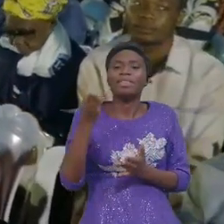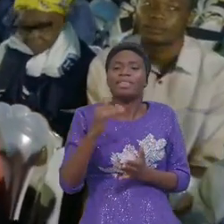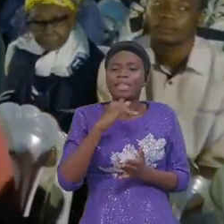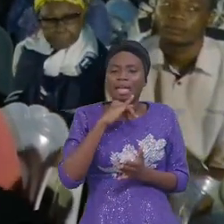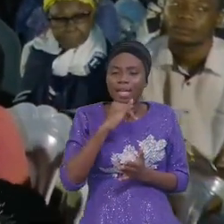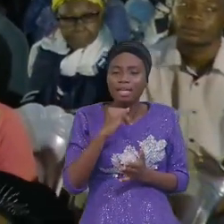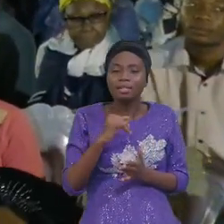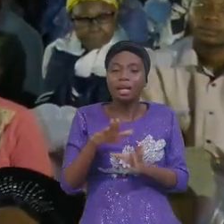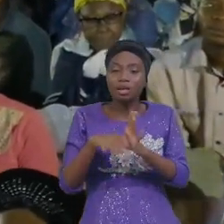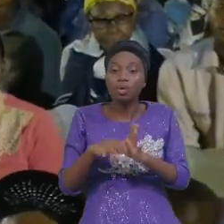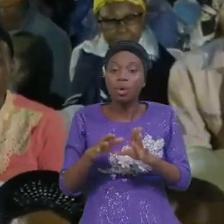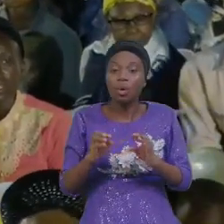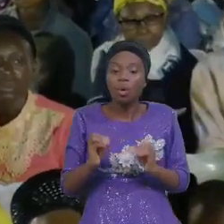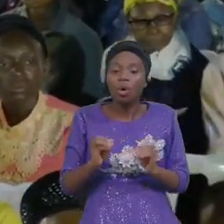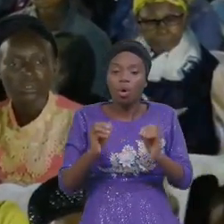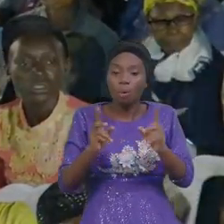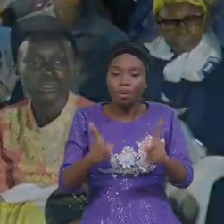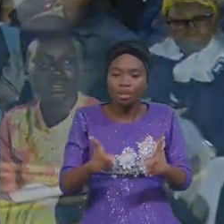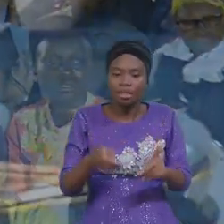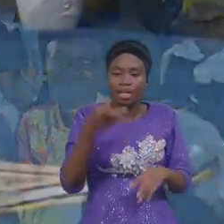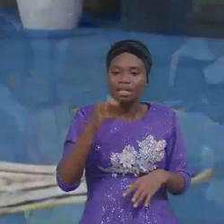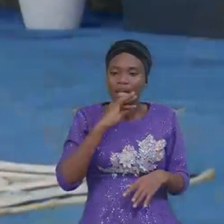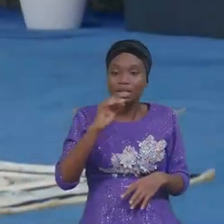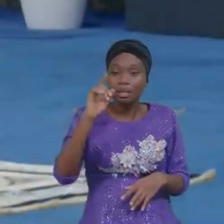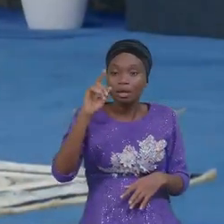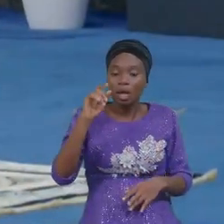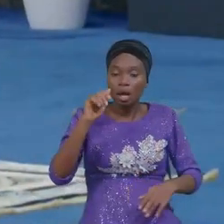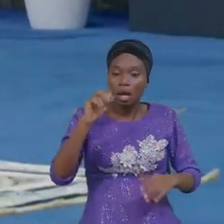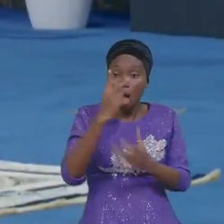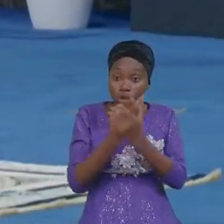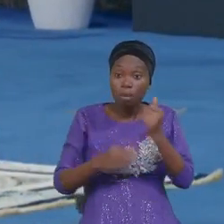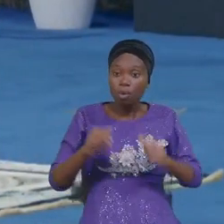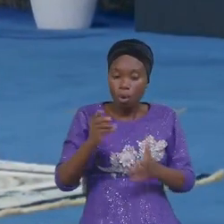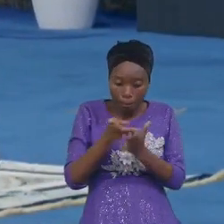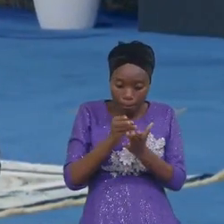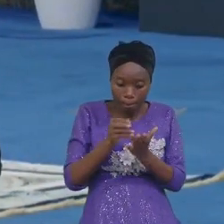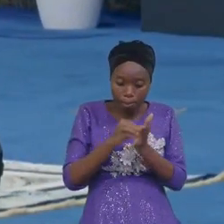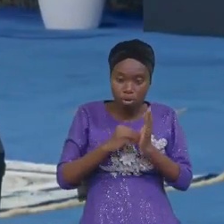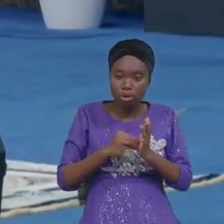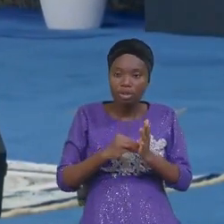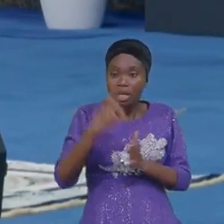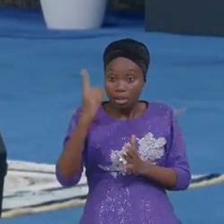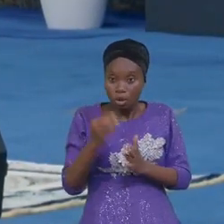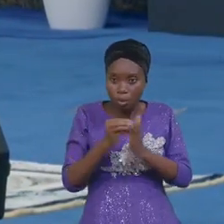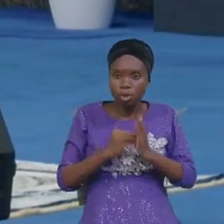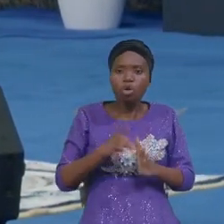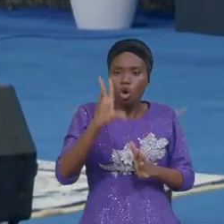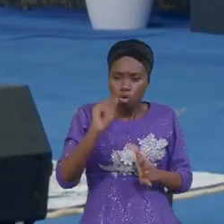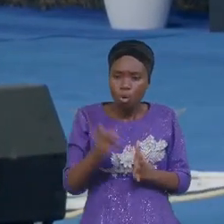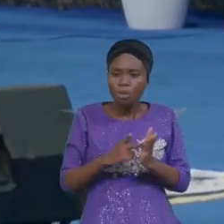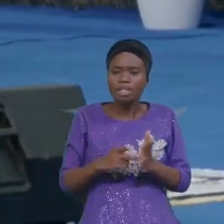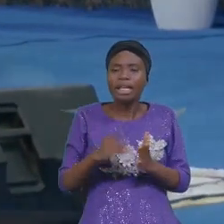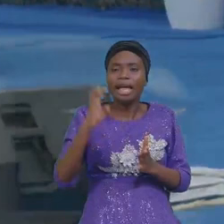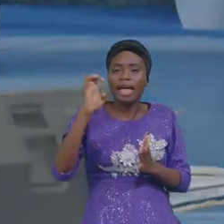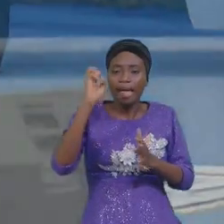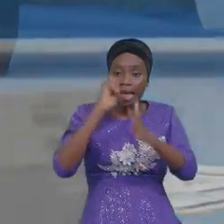portion. There is single portion. There is no portion. Elisha, I need